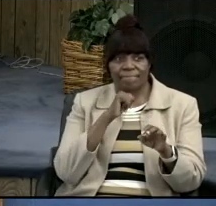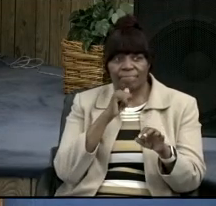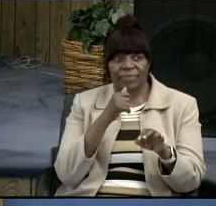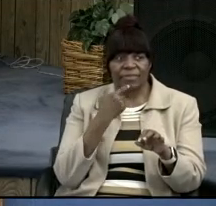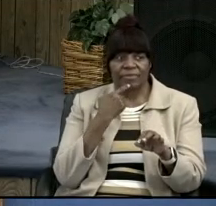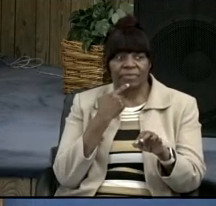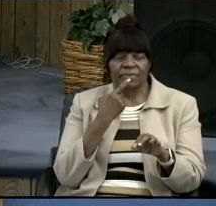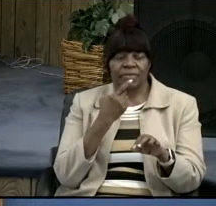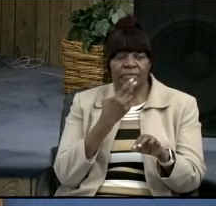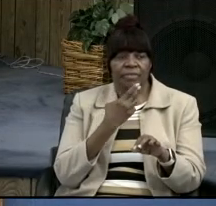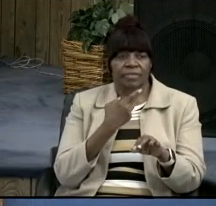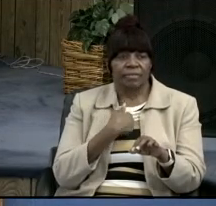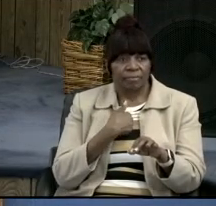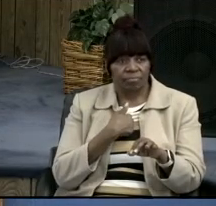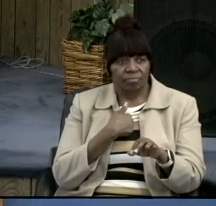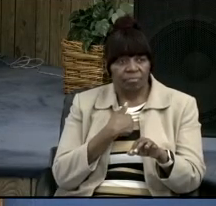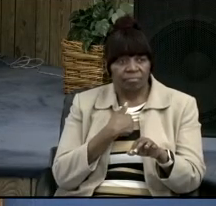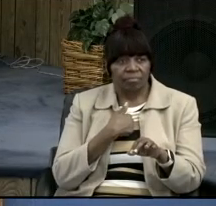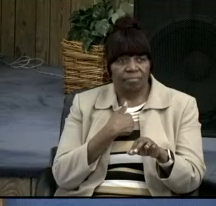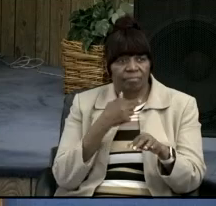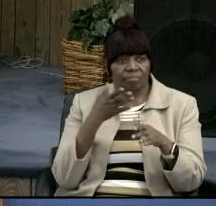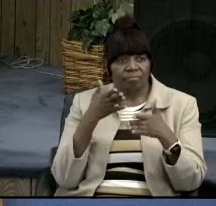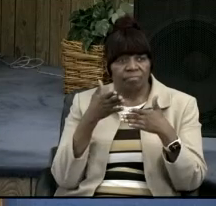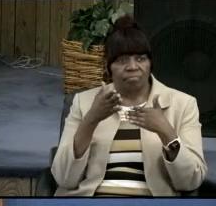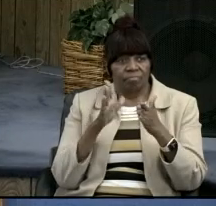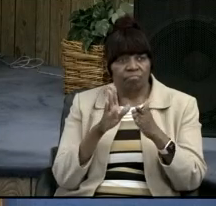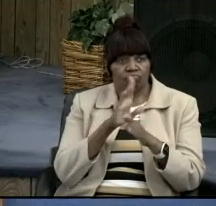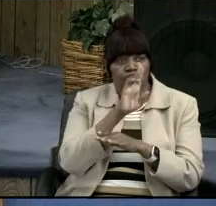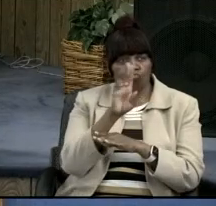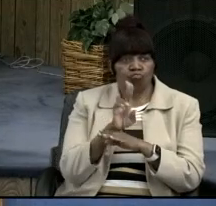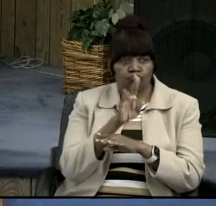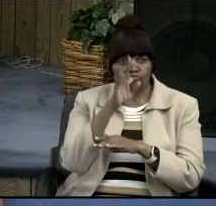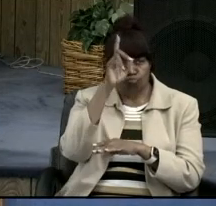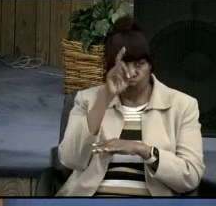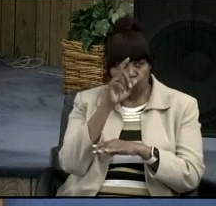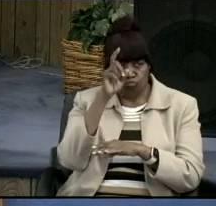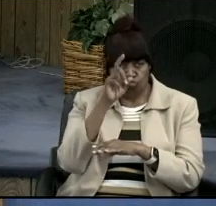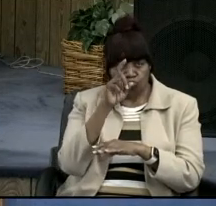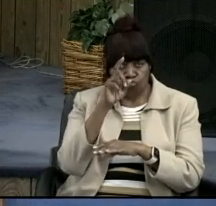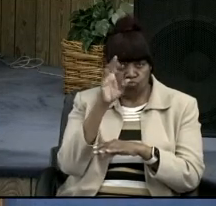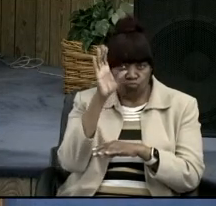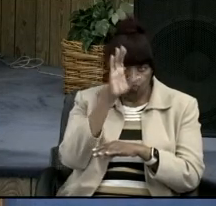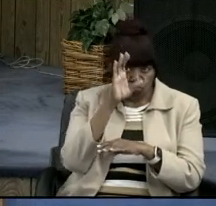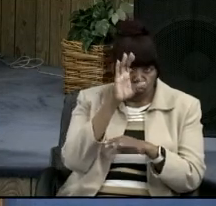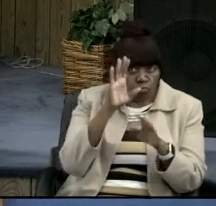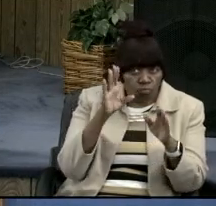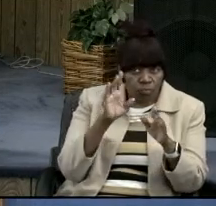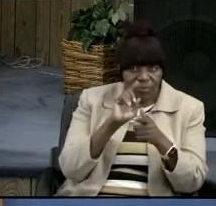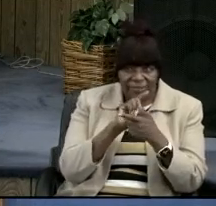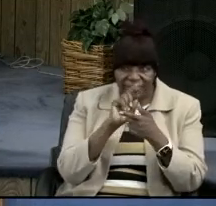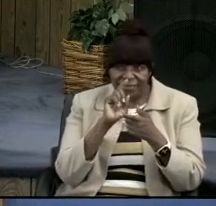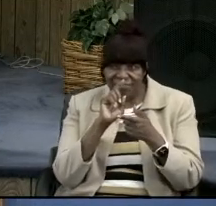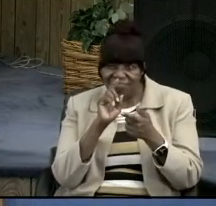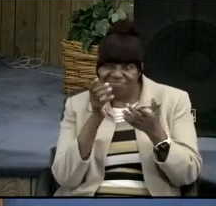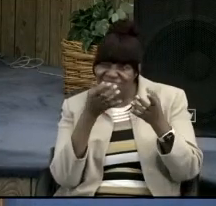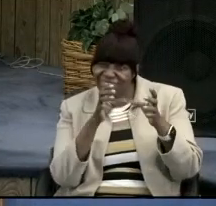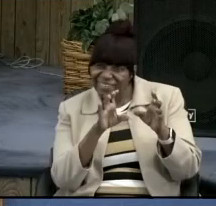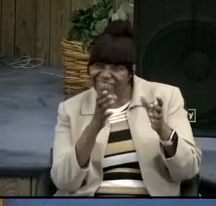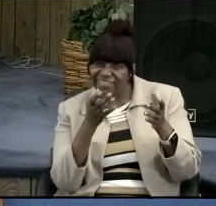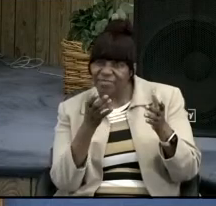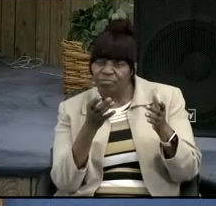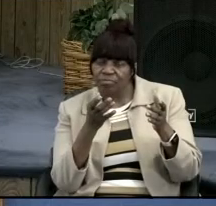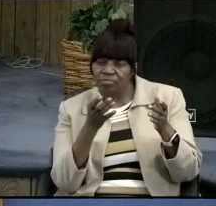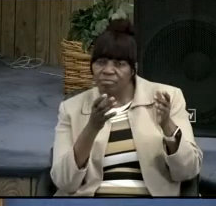tell me. You got to check. Let's use wisdom. Look at the rest of the day. If there's a chance that is going